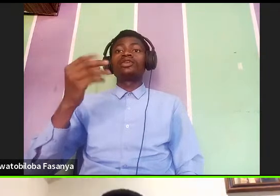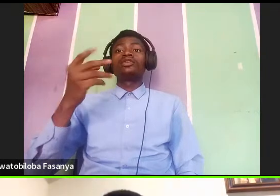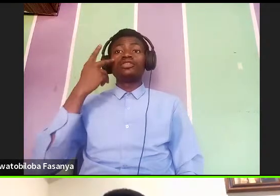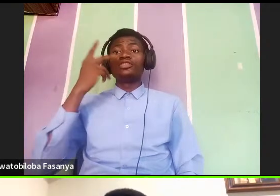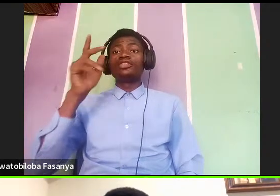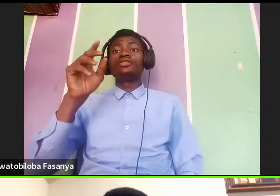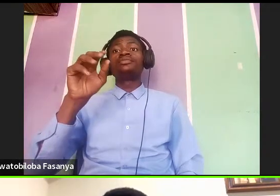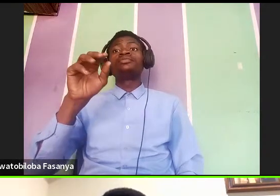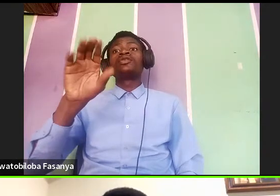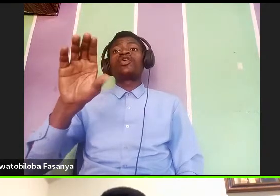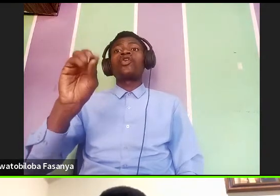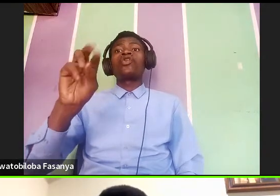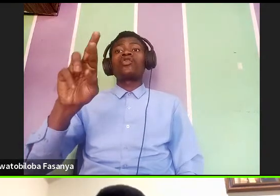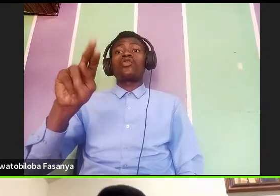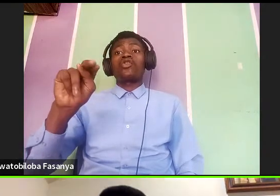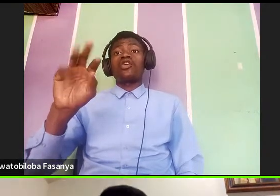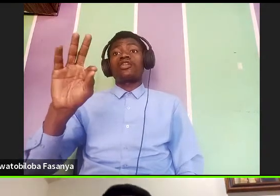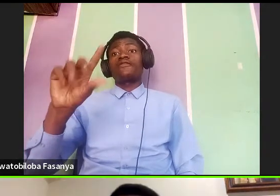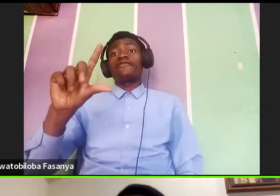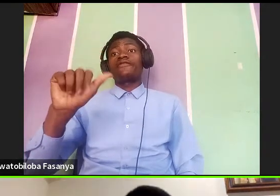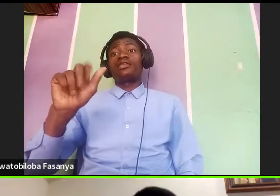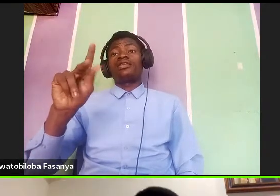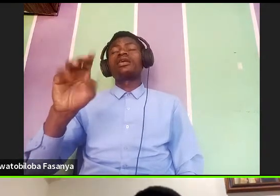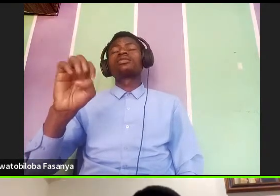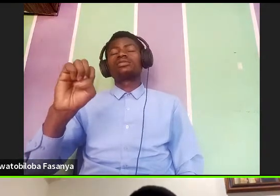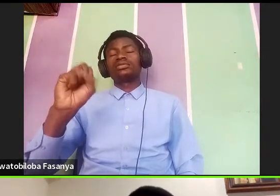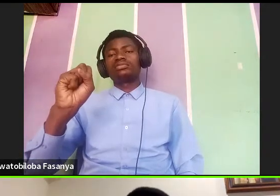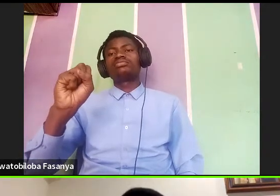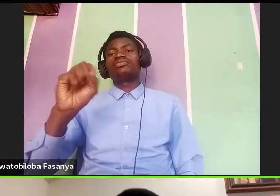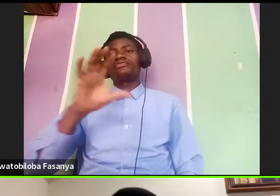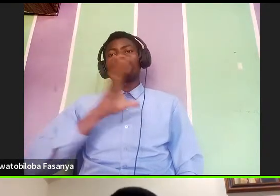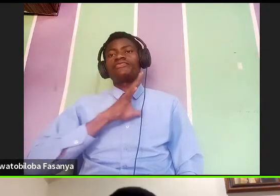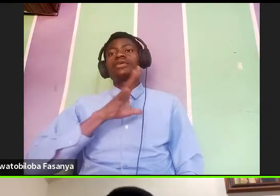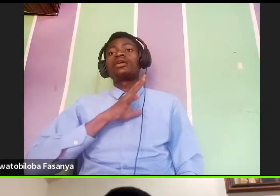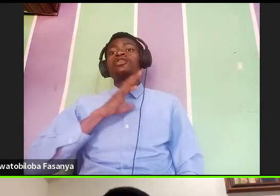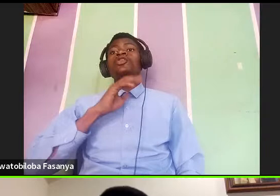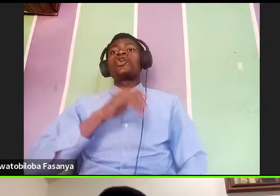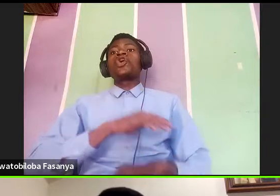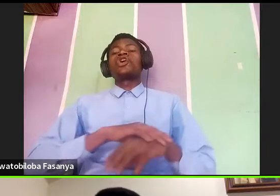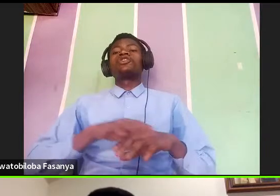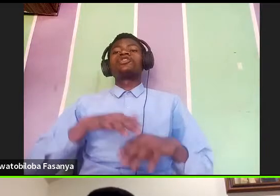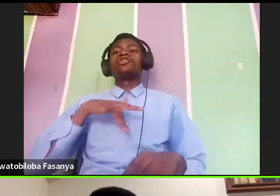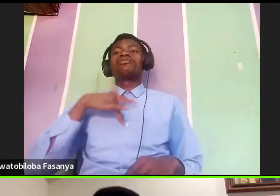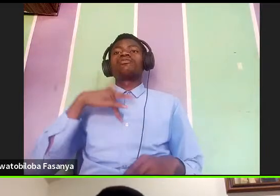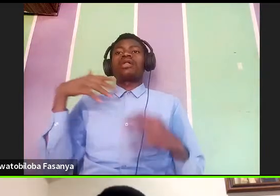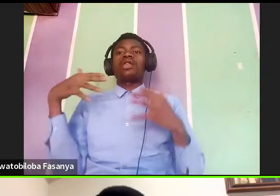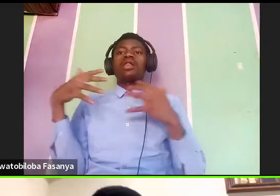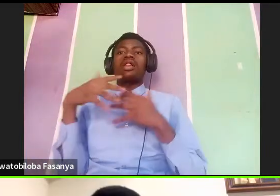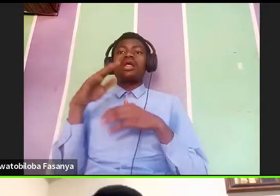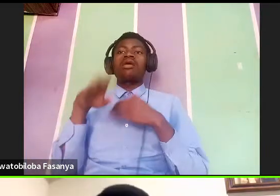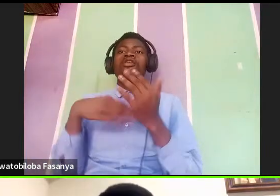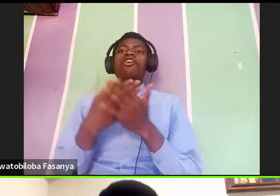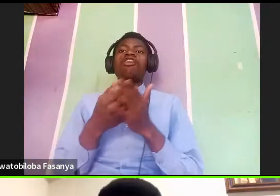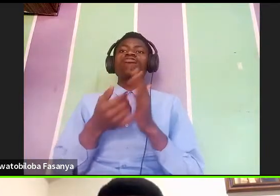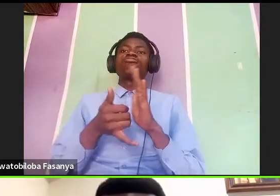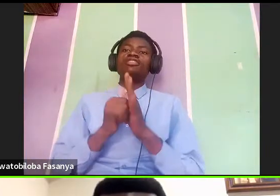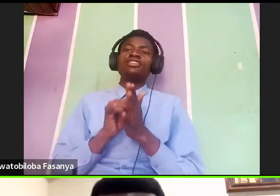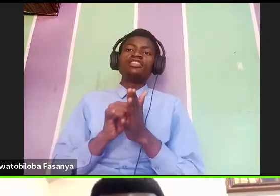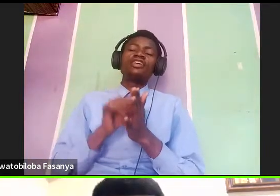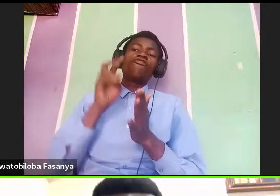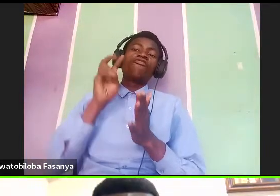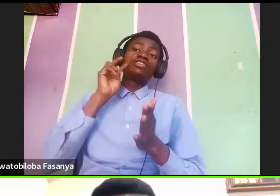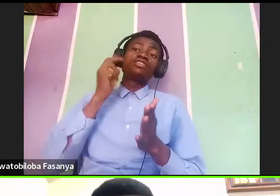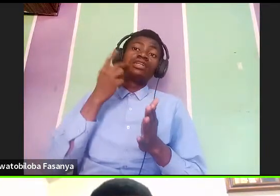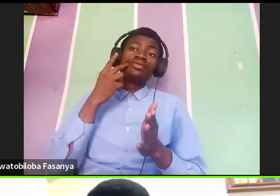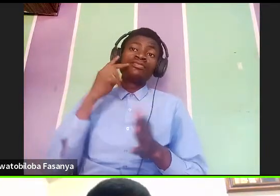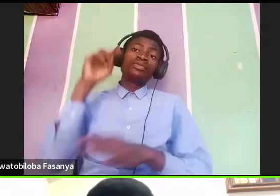this contains very good high fiber. And don't be too scared, all these are vegetables, ugu leaf,